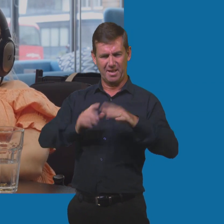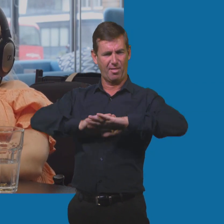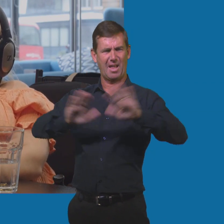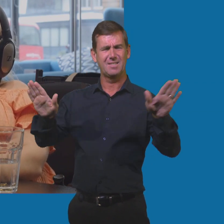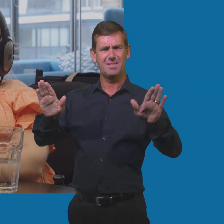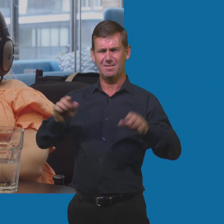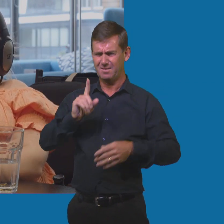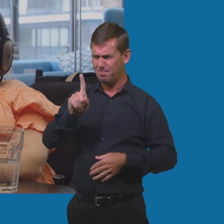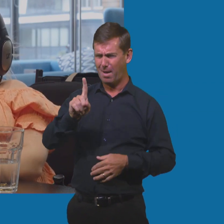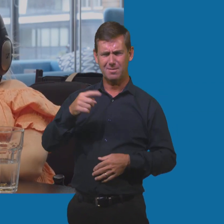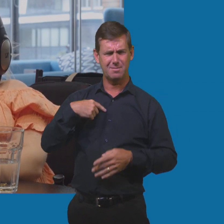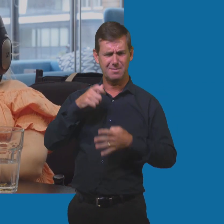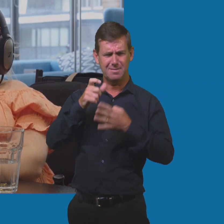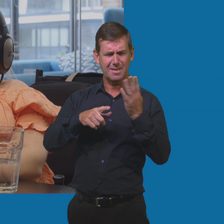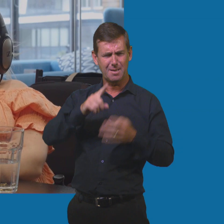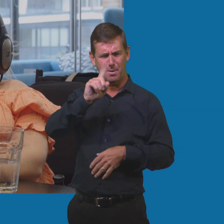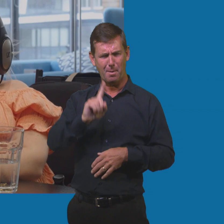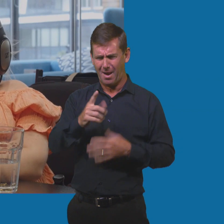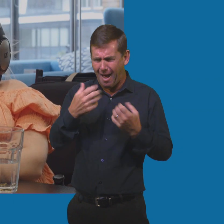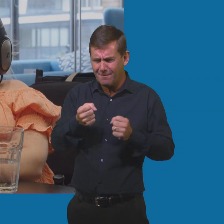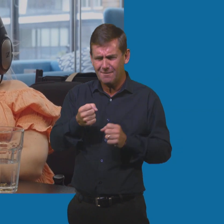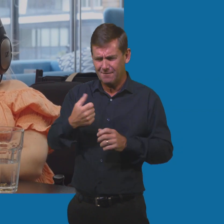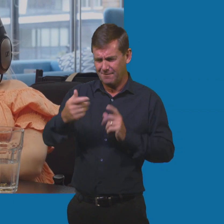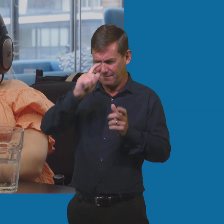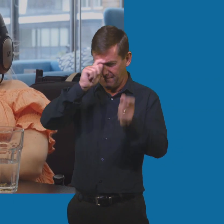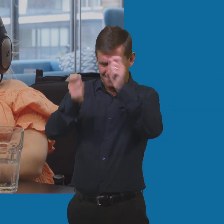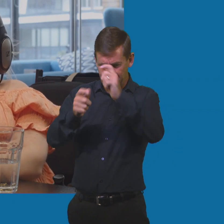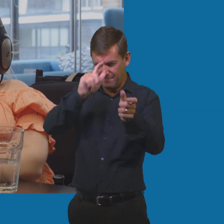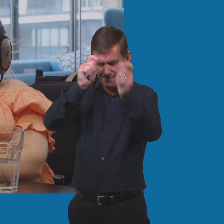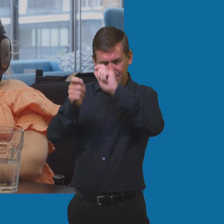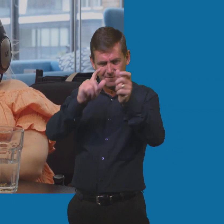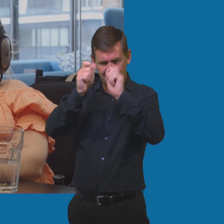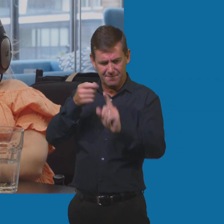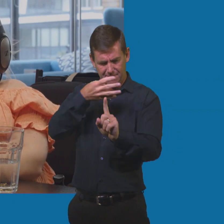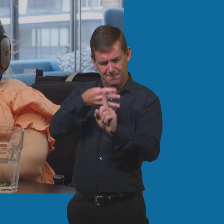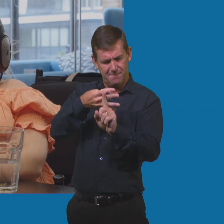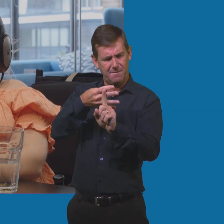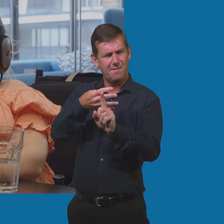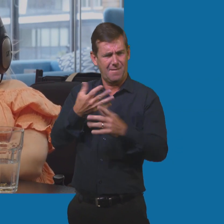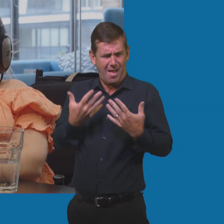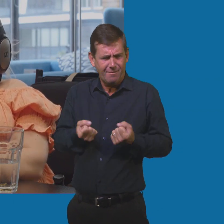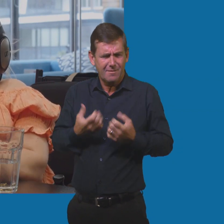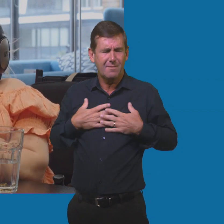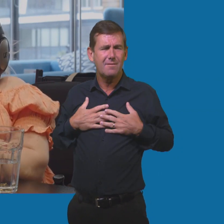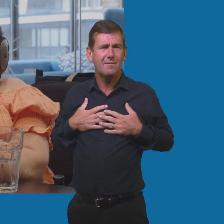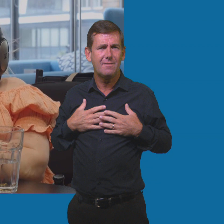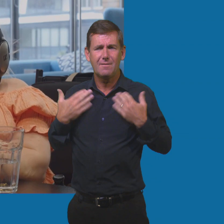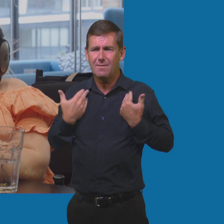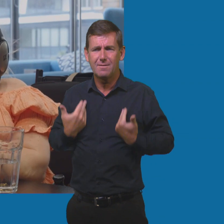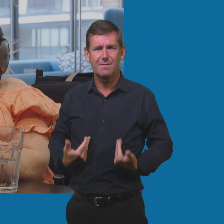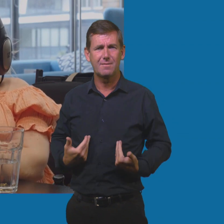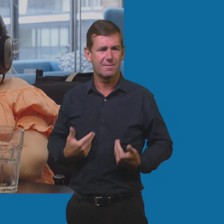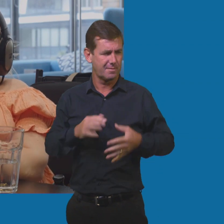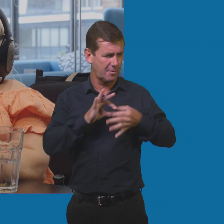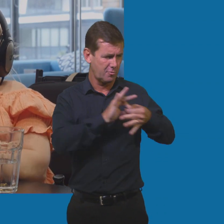overarching identity. How has your intersectional identities, impacted, your sense of your own